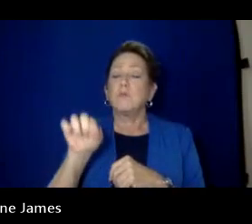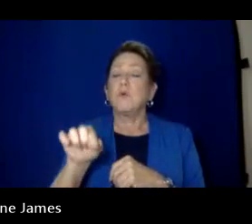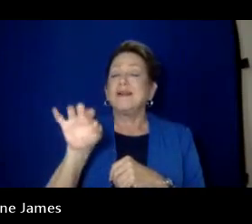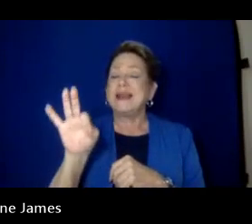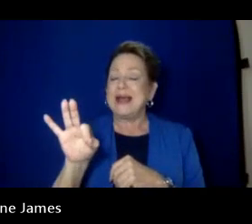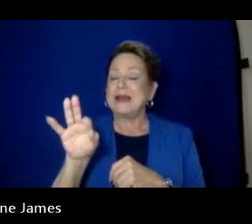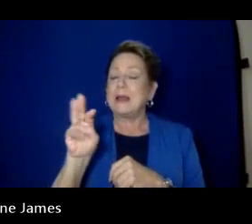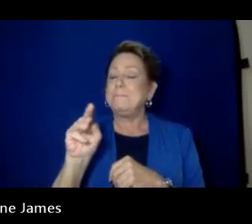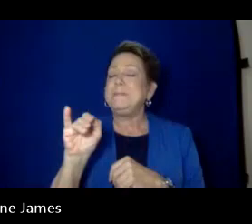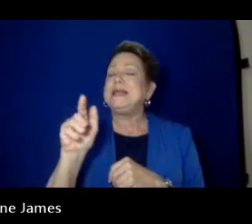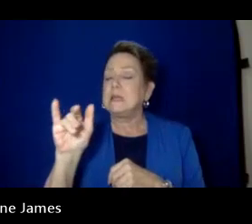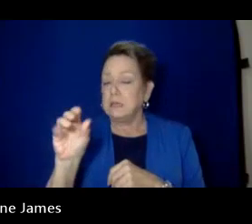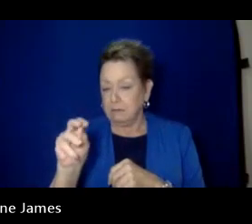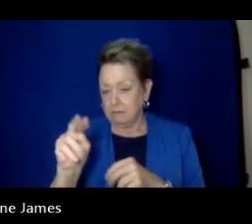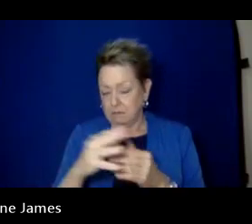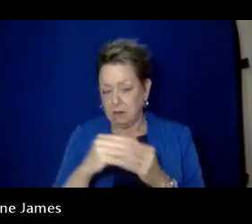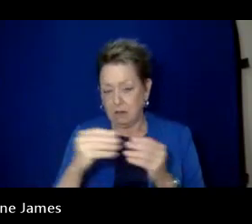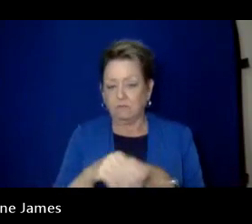$44.9 million.